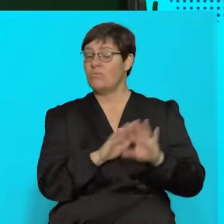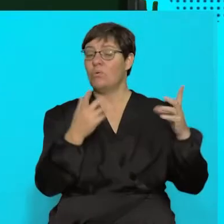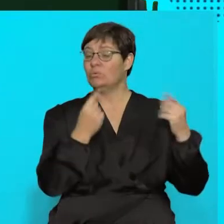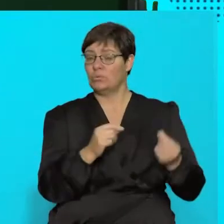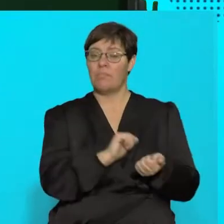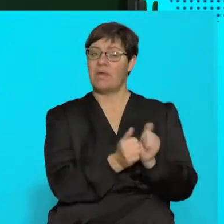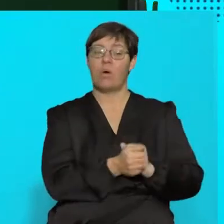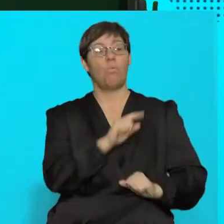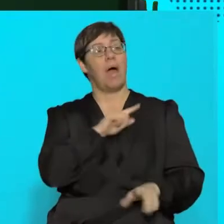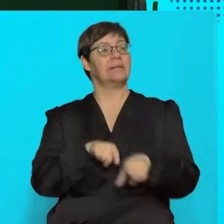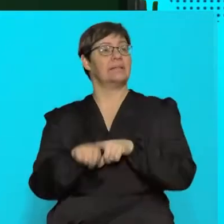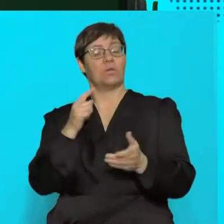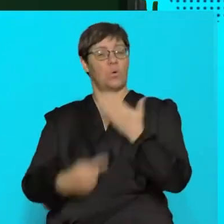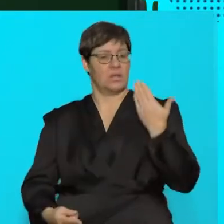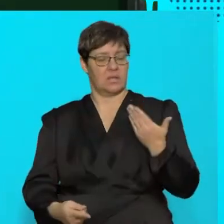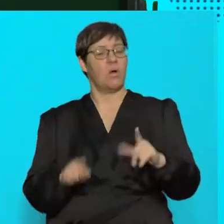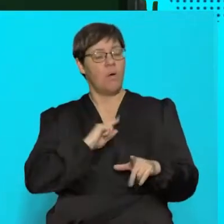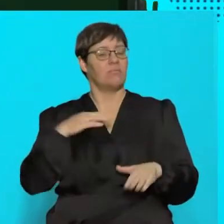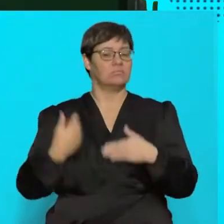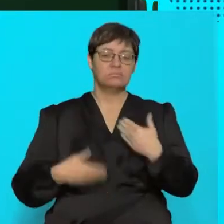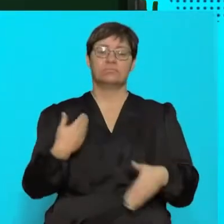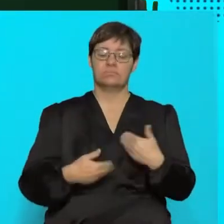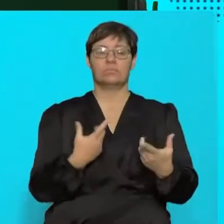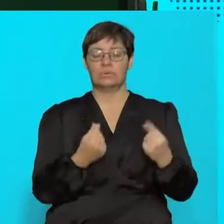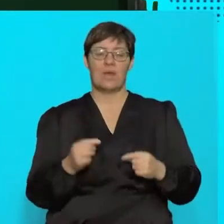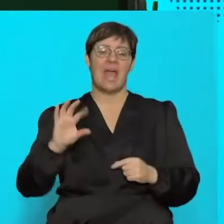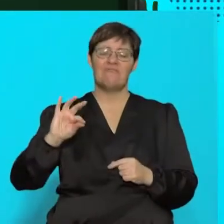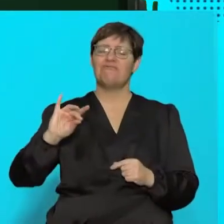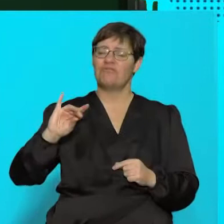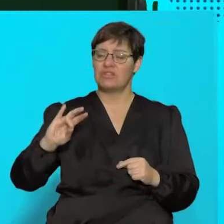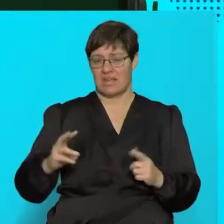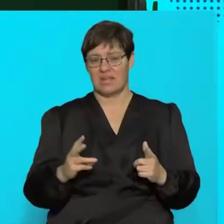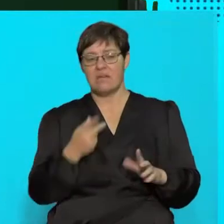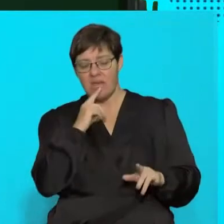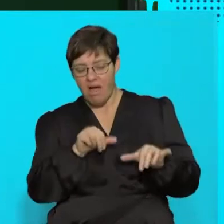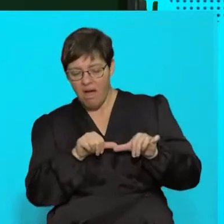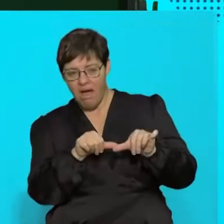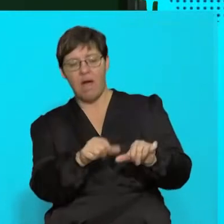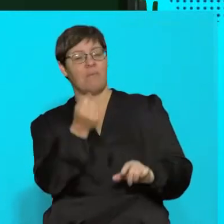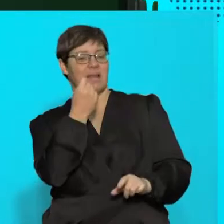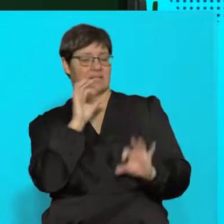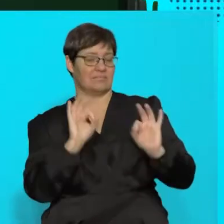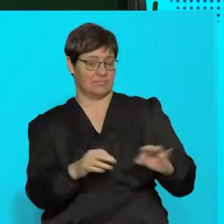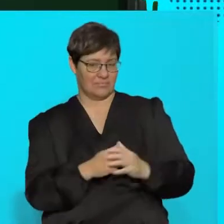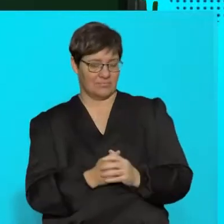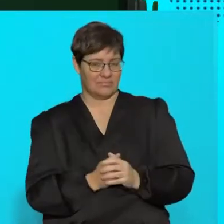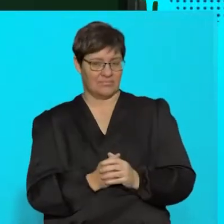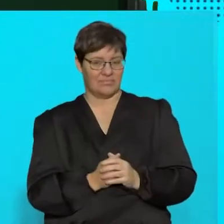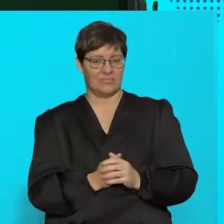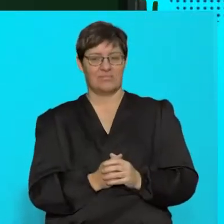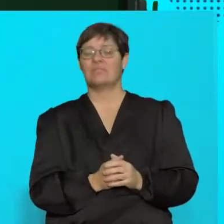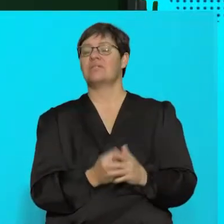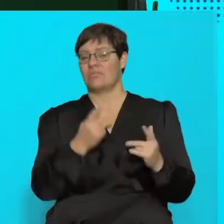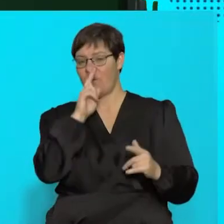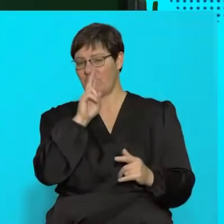do your mathematics because you're writing a test. It's a continuous thing that you do on daily basis, and you become continuous on that. Okay, great,